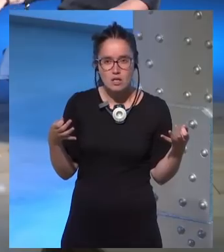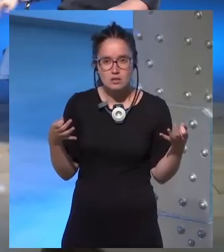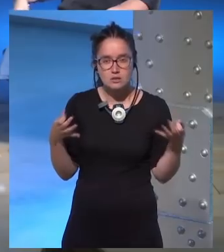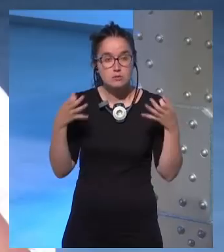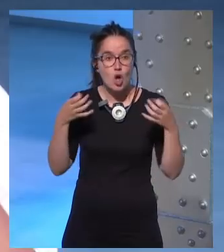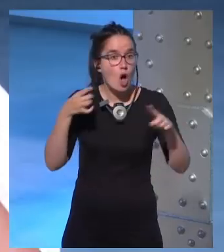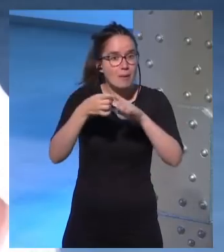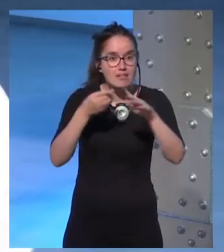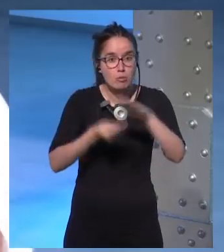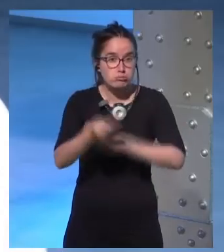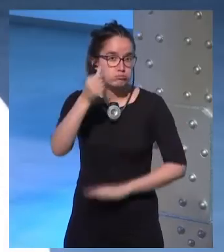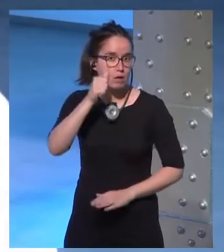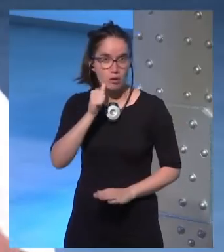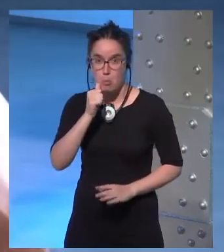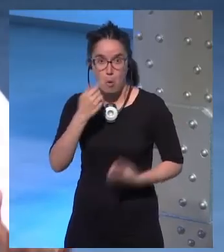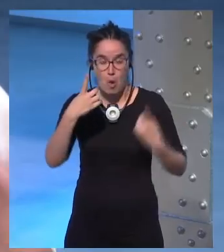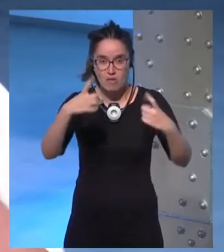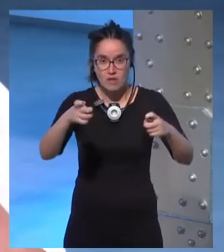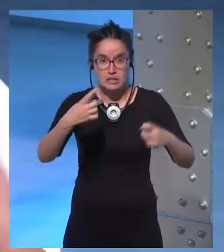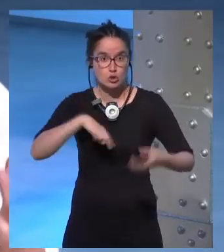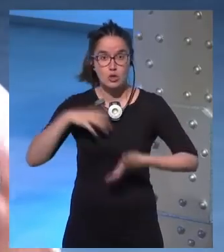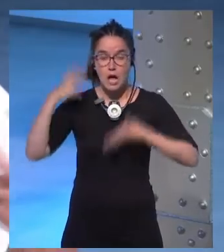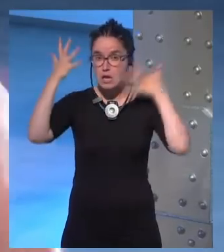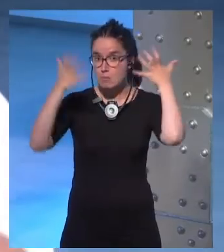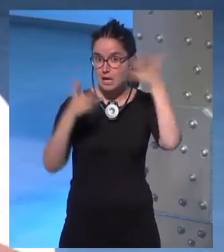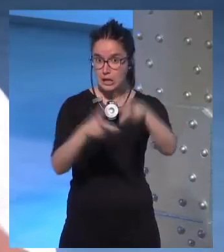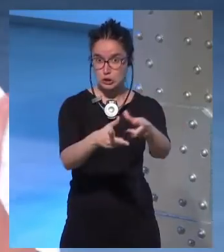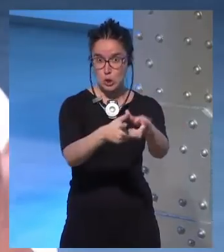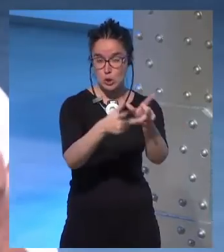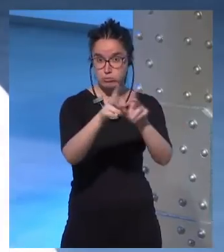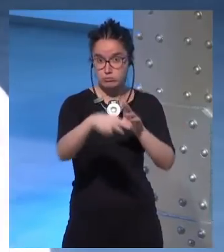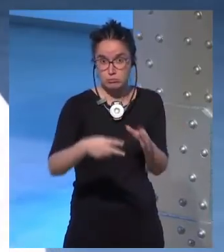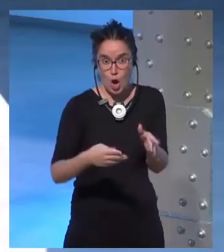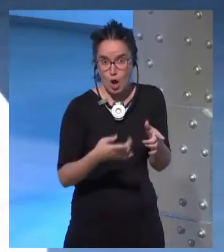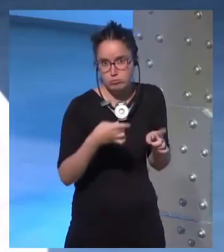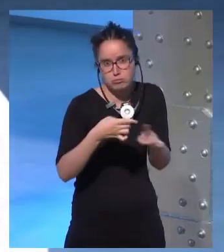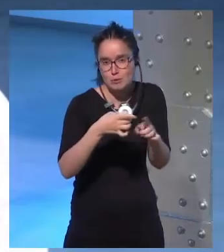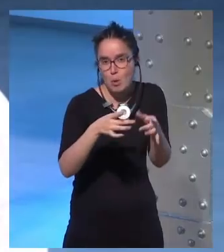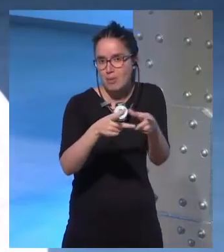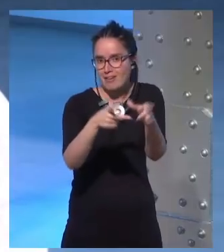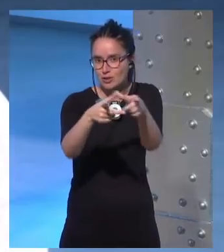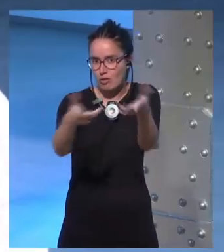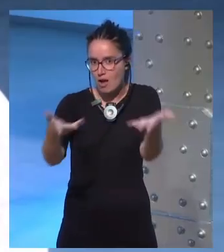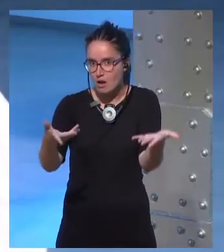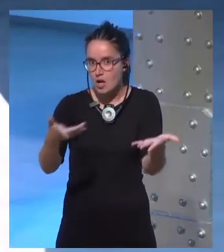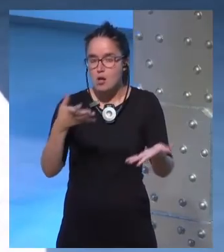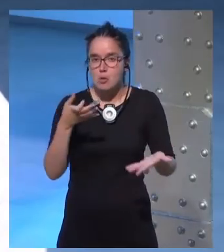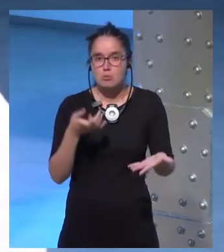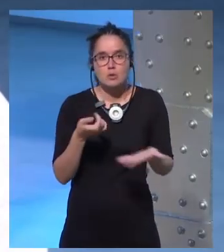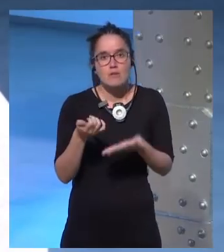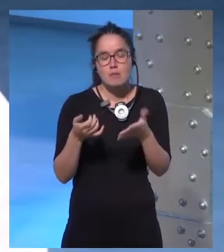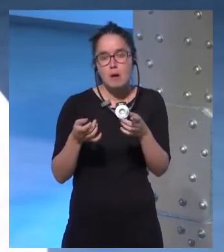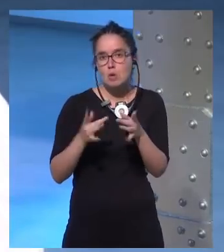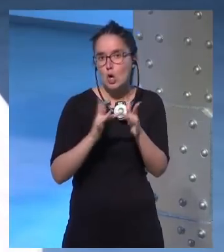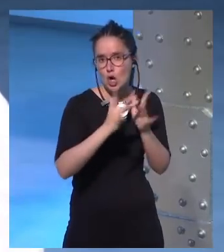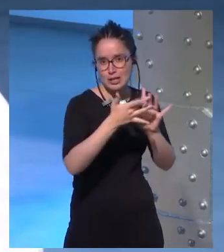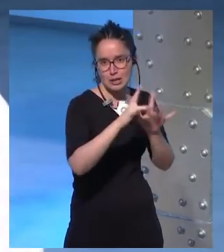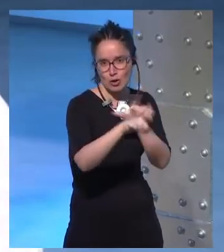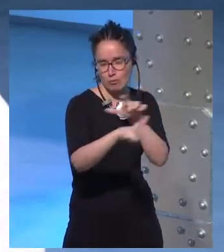feels good, and also it's about creating social ties, right, and becoming closer to other people. And it really annoys